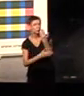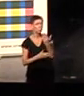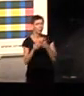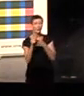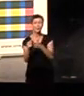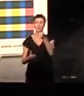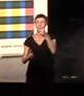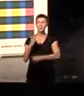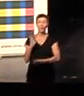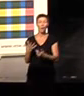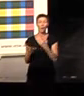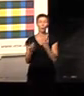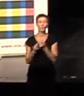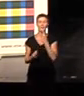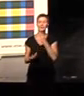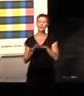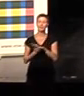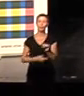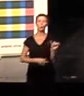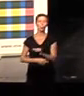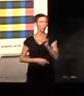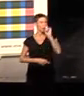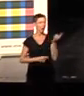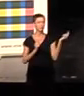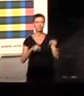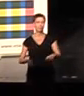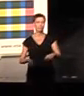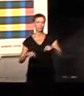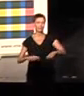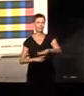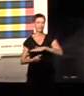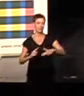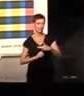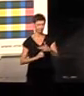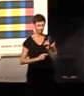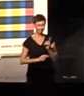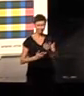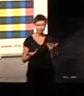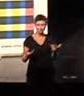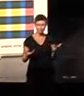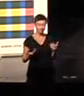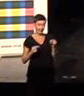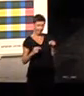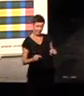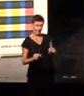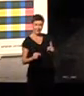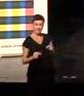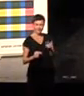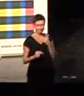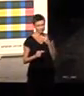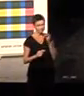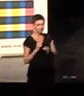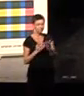with the shining hoesje not be om de territory overal this era is characterized